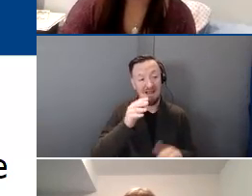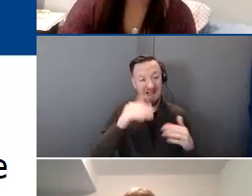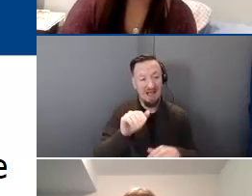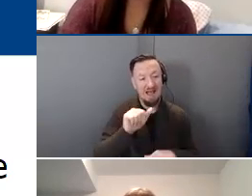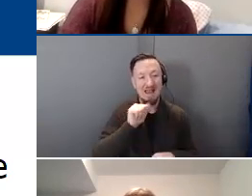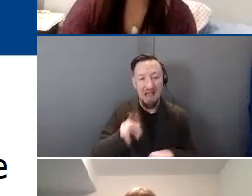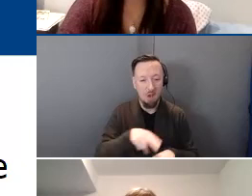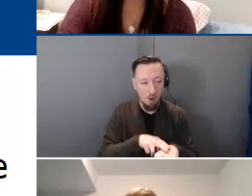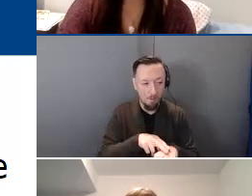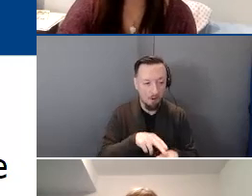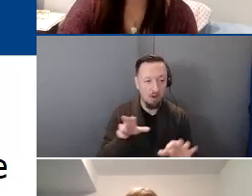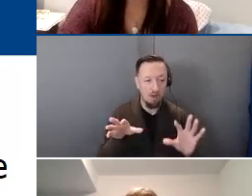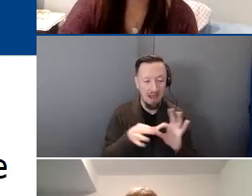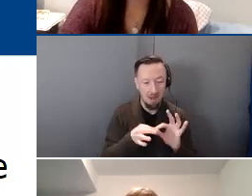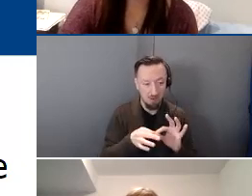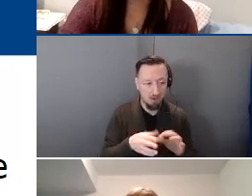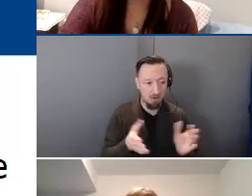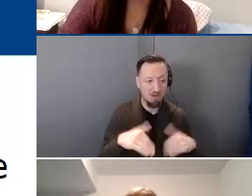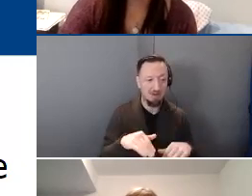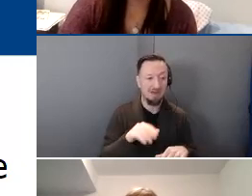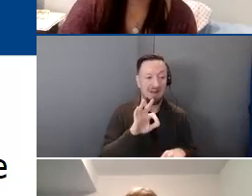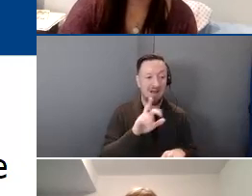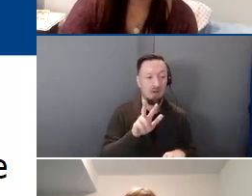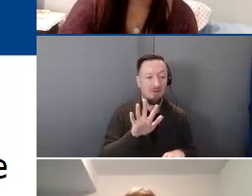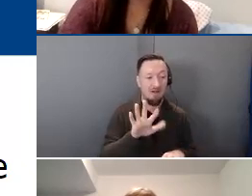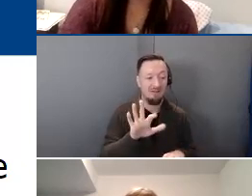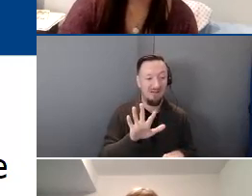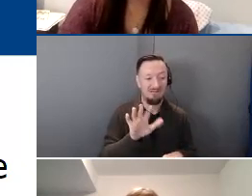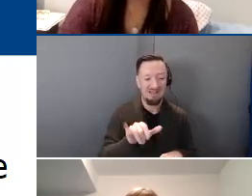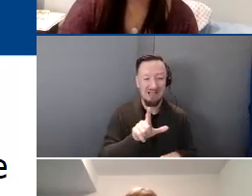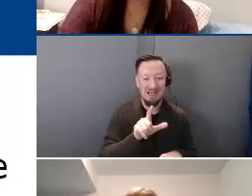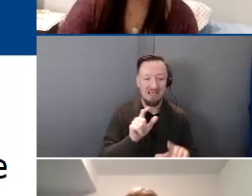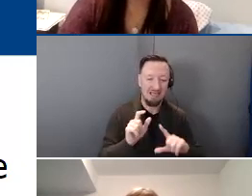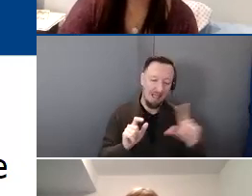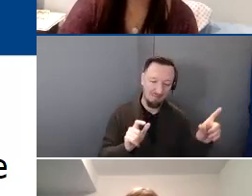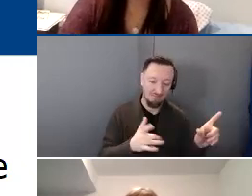the 93595 is left heart catheterization.